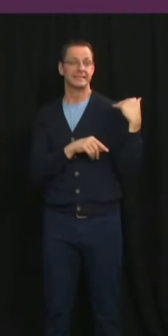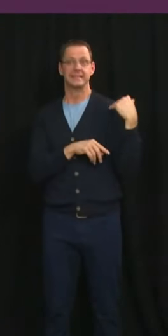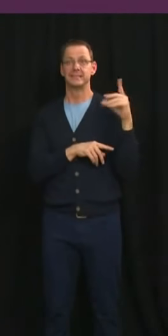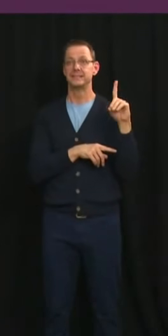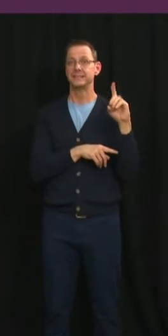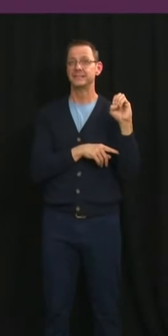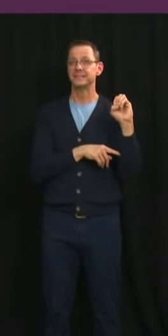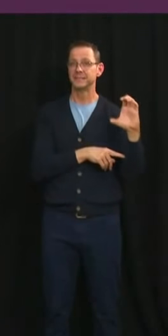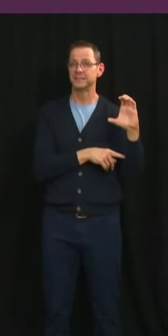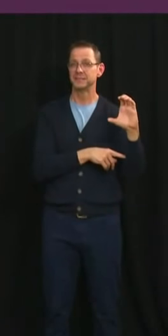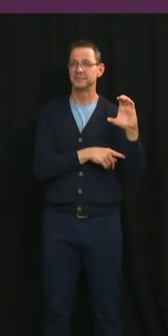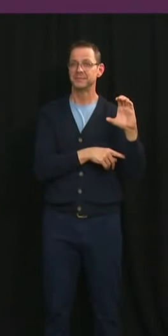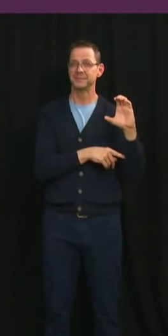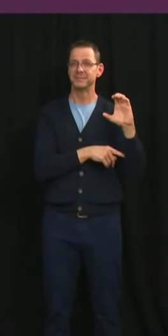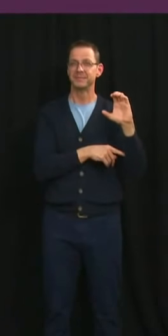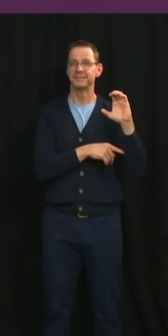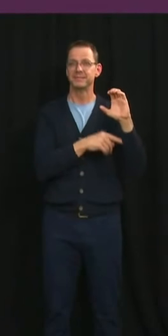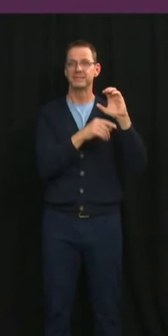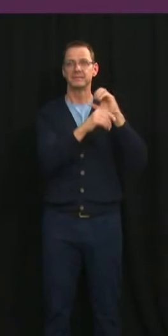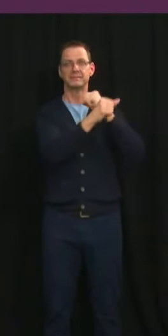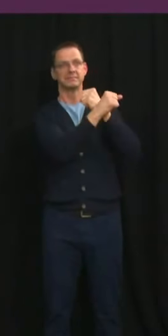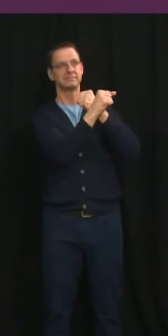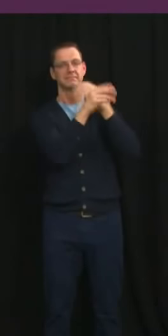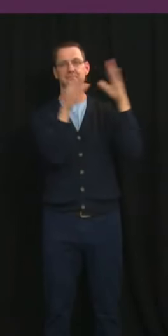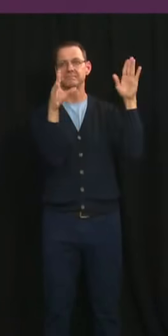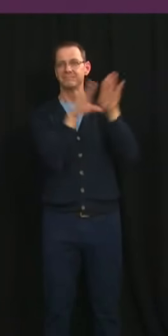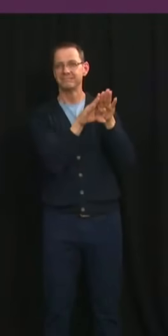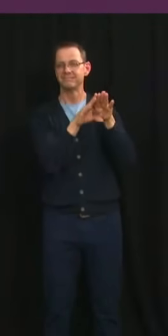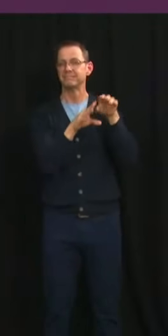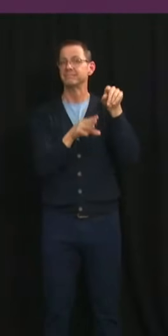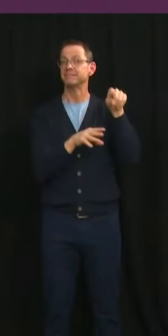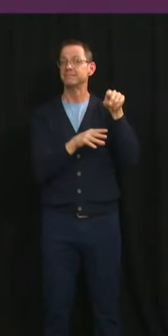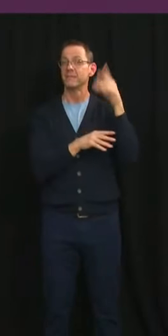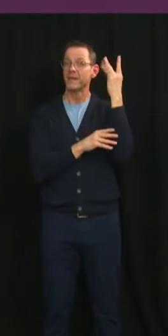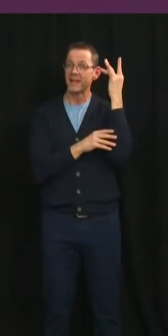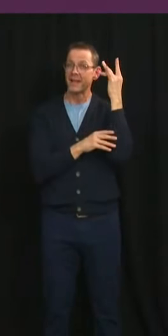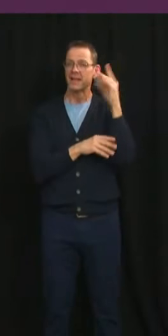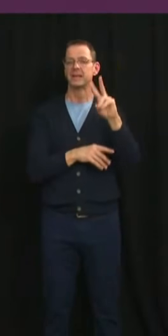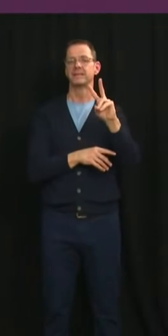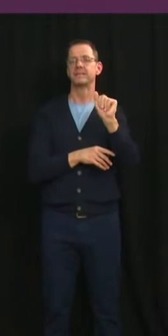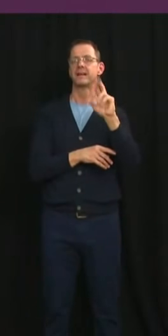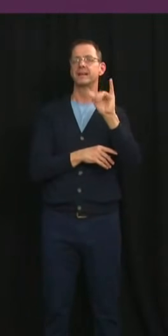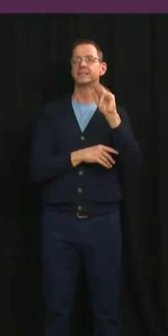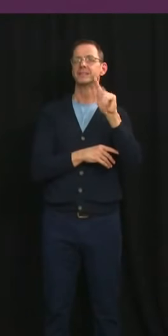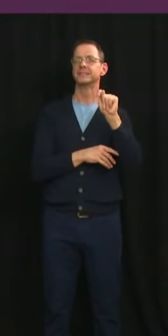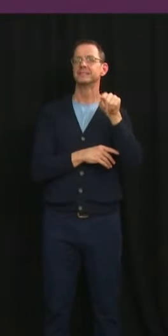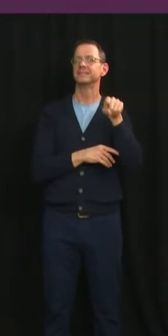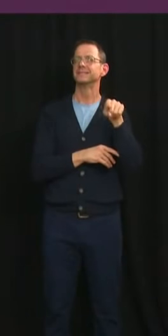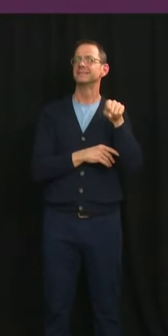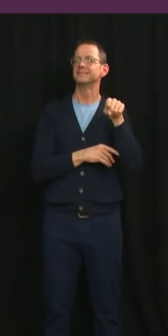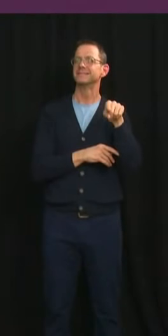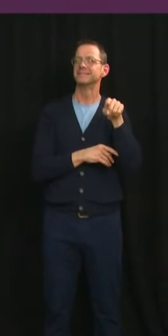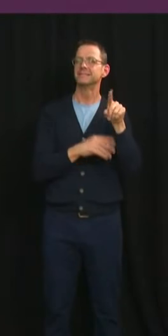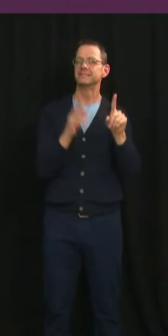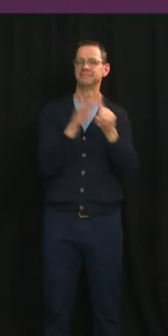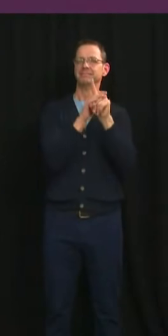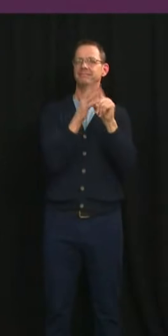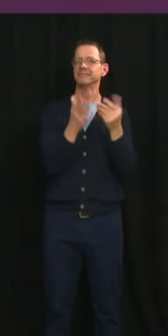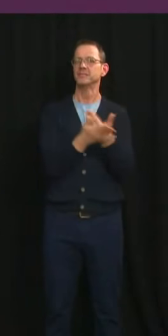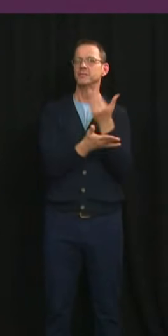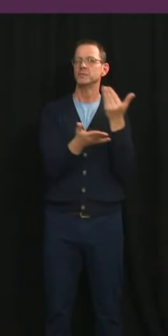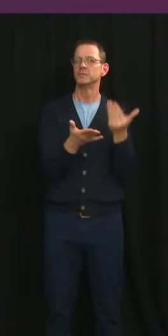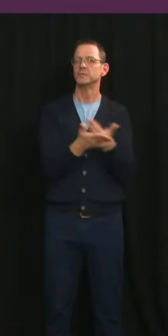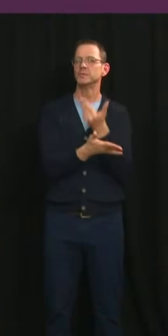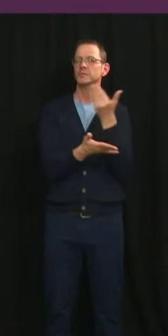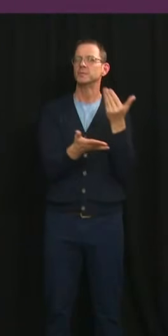January, even though they were at that point already, I think over 40% had received first doses. Similarly,